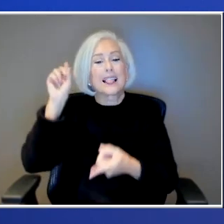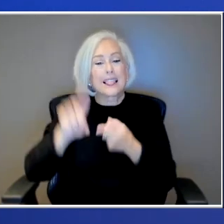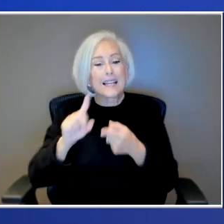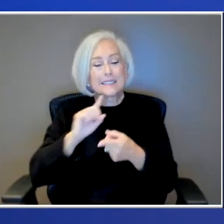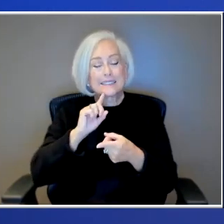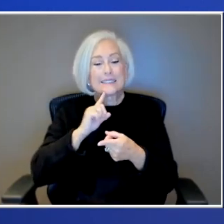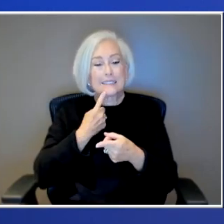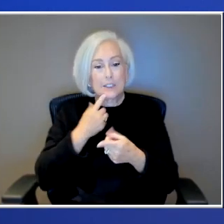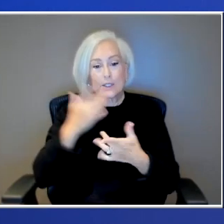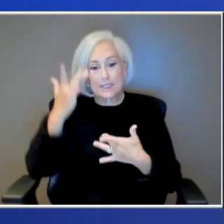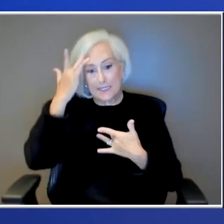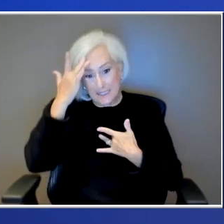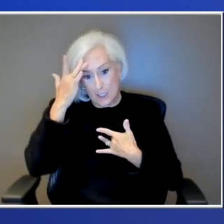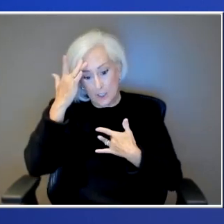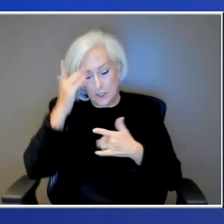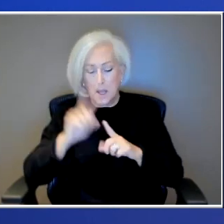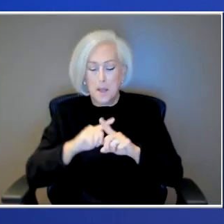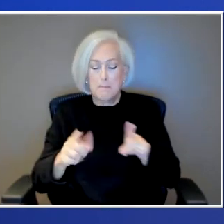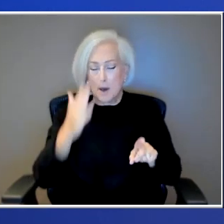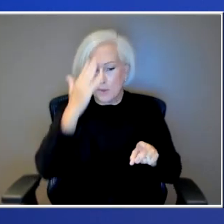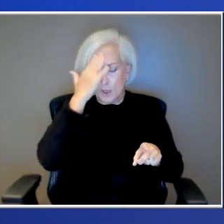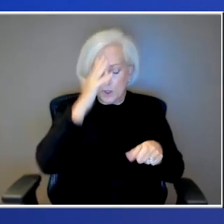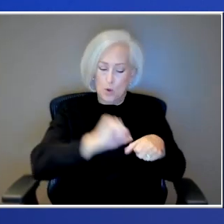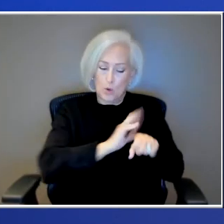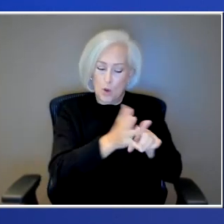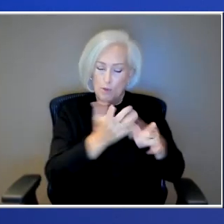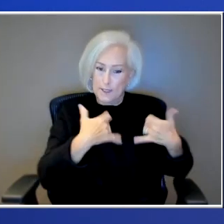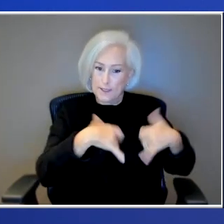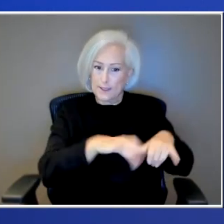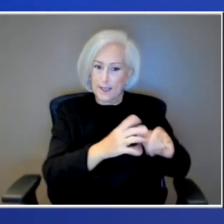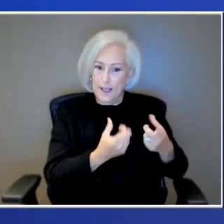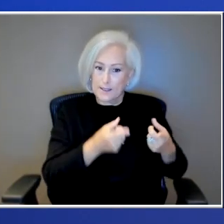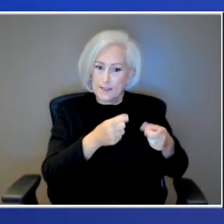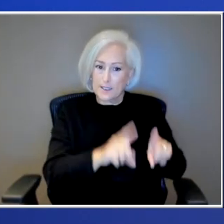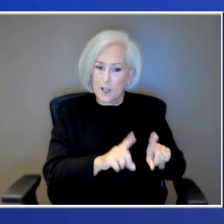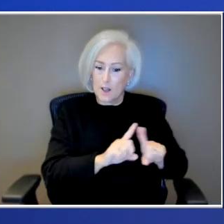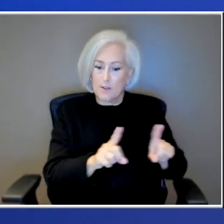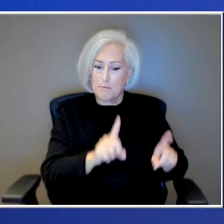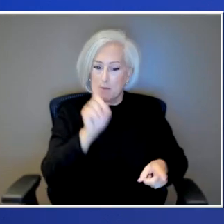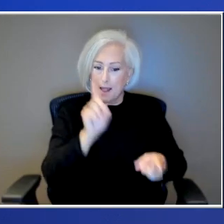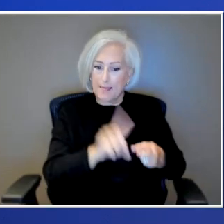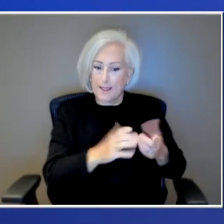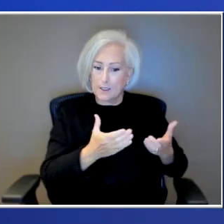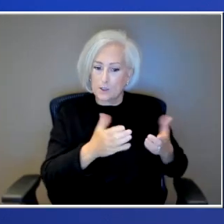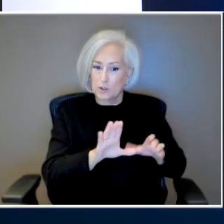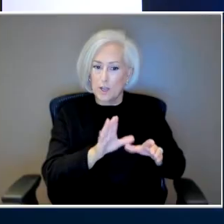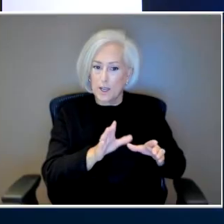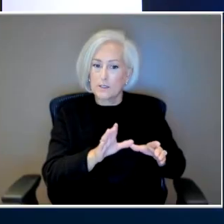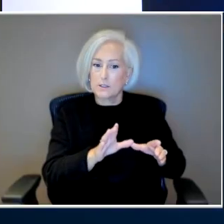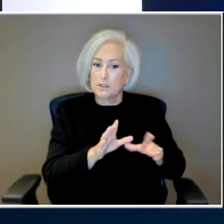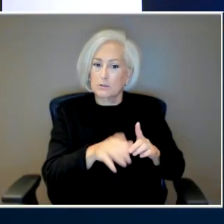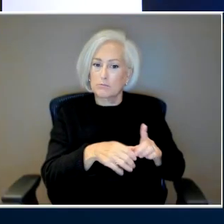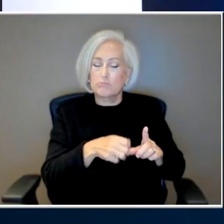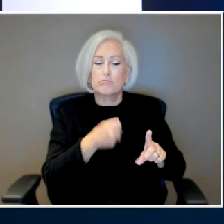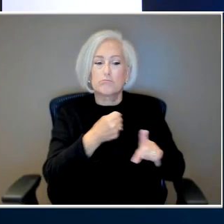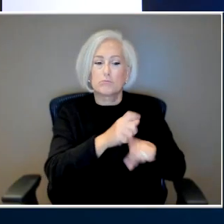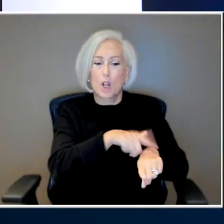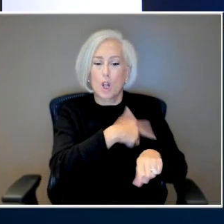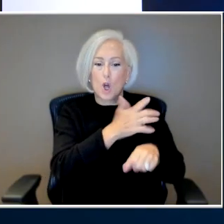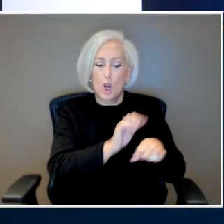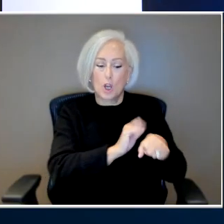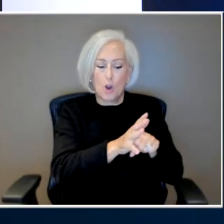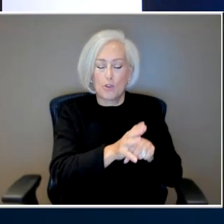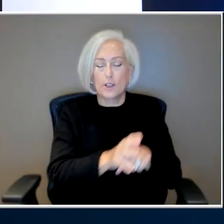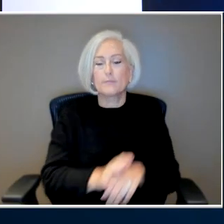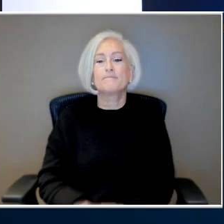mild bouts of COVID-19 as well. So that was my biggest reason for wanting my children vaccinated. Dr.